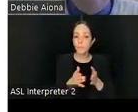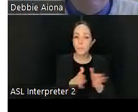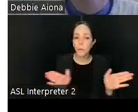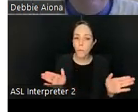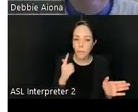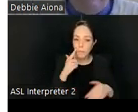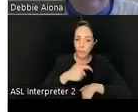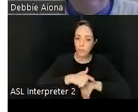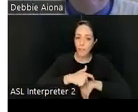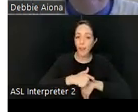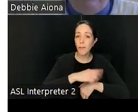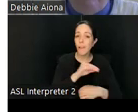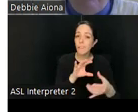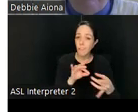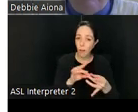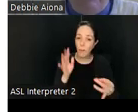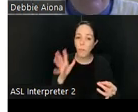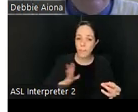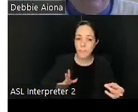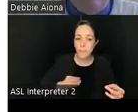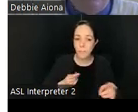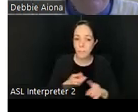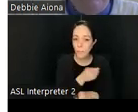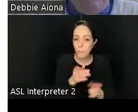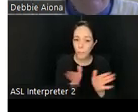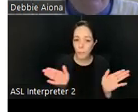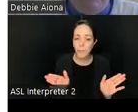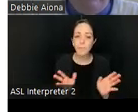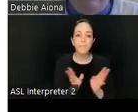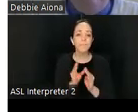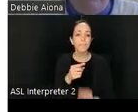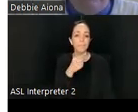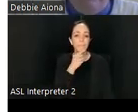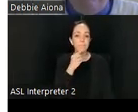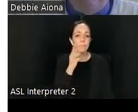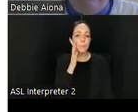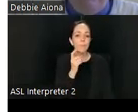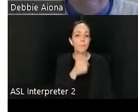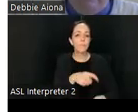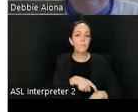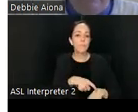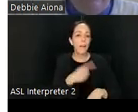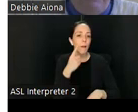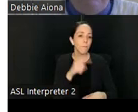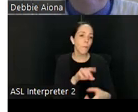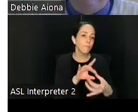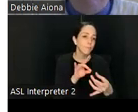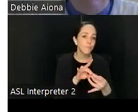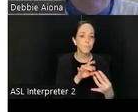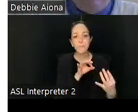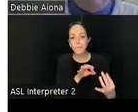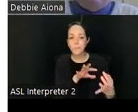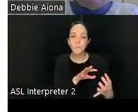comment. Meetings and hearings will be held publicly and allow for community input. Public comment will be allowed at a